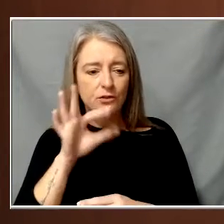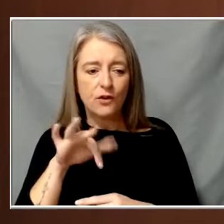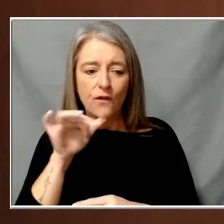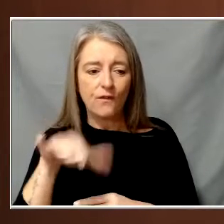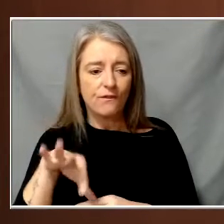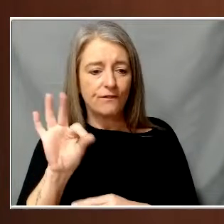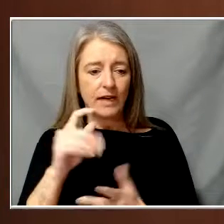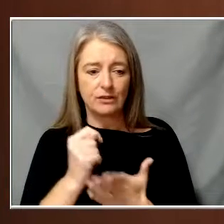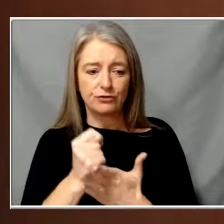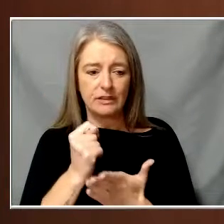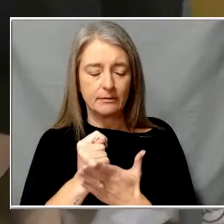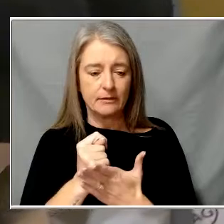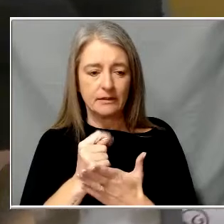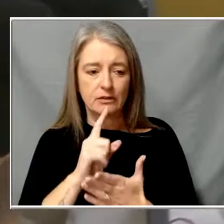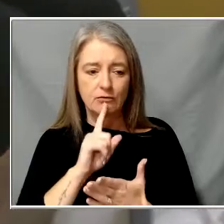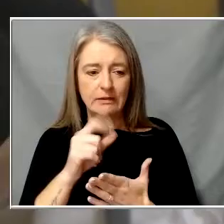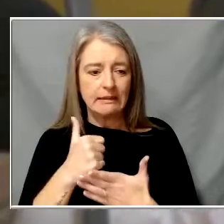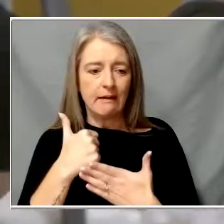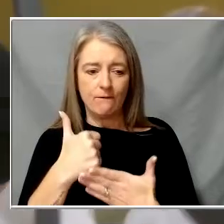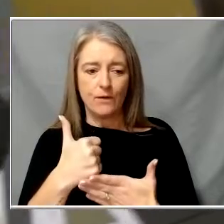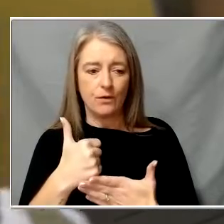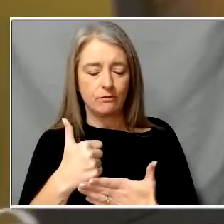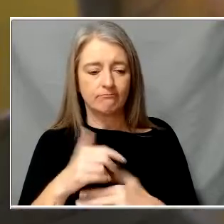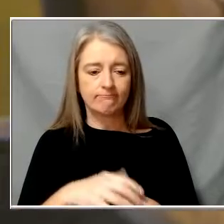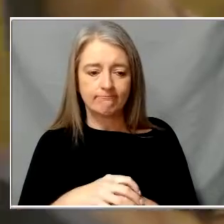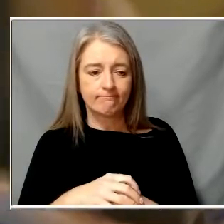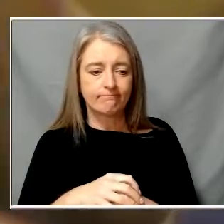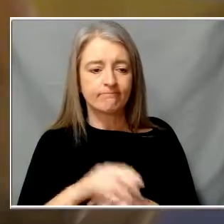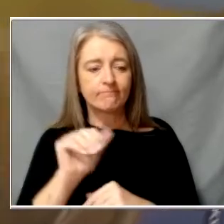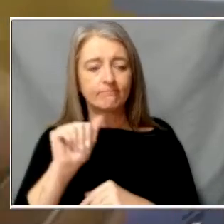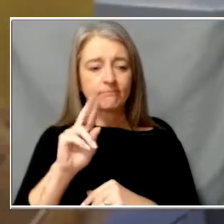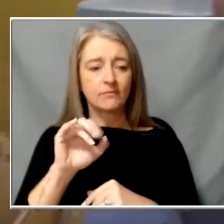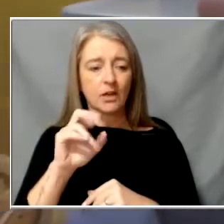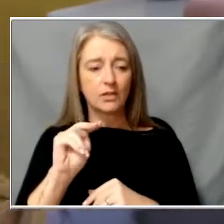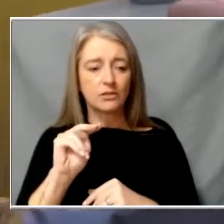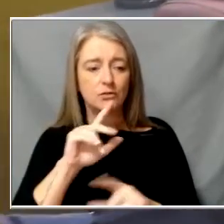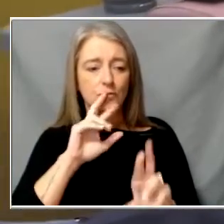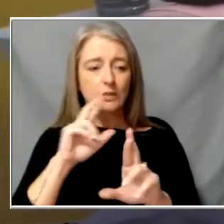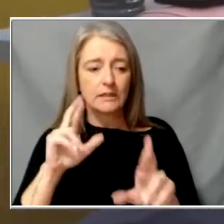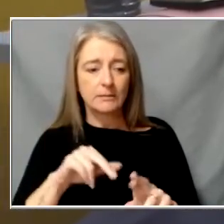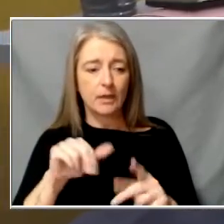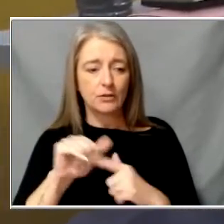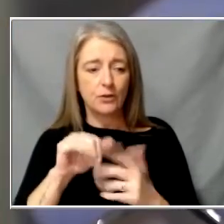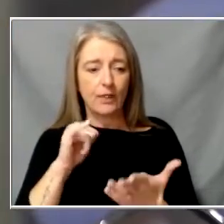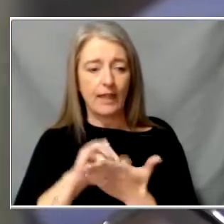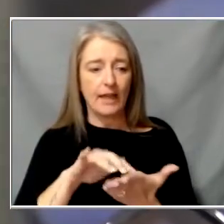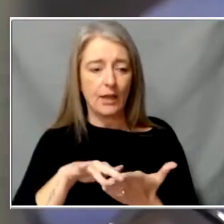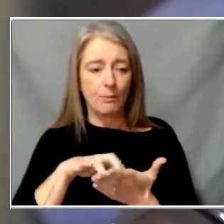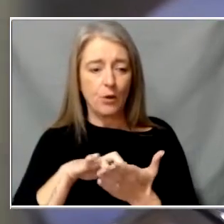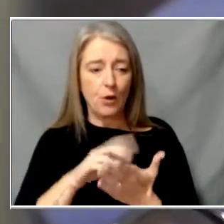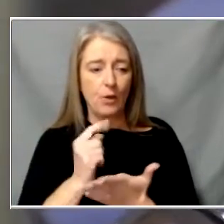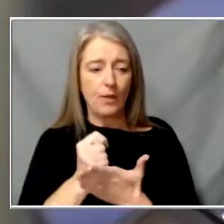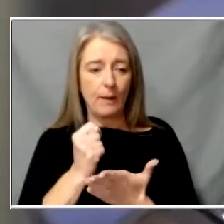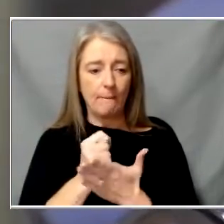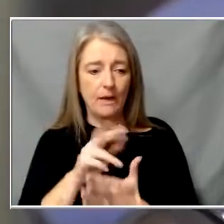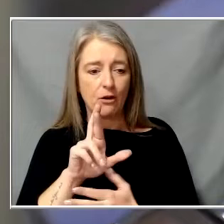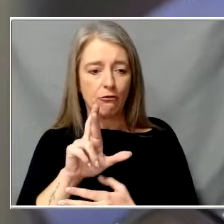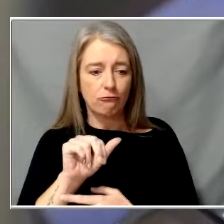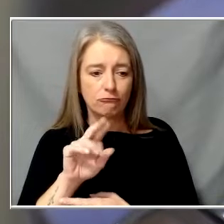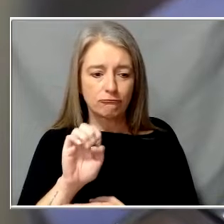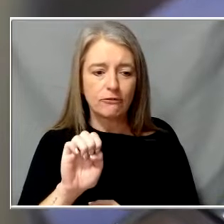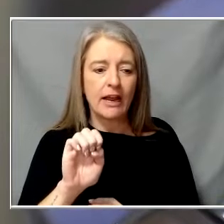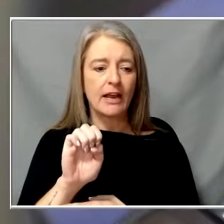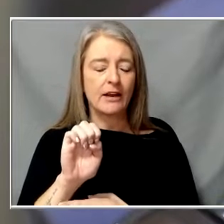is super helpful. Which makes Austin's response to the immunotherapy treatment quite rare. What caused the cancer, we